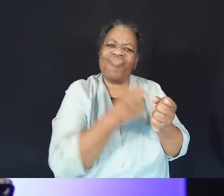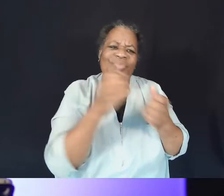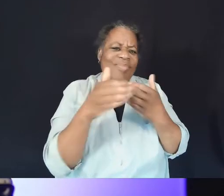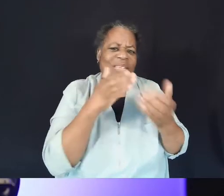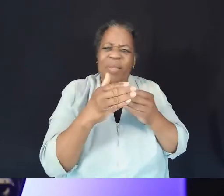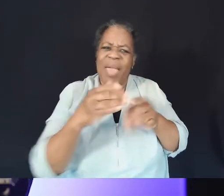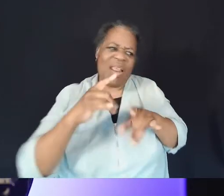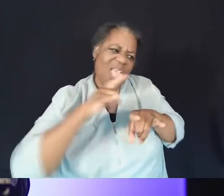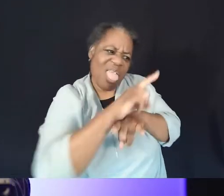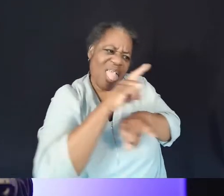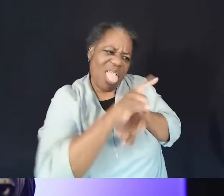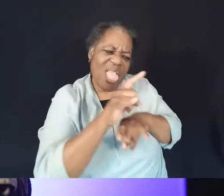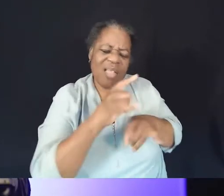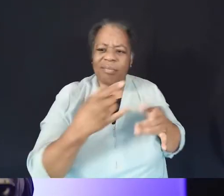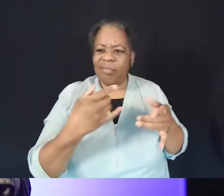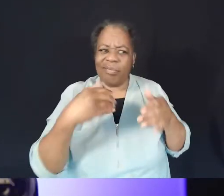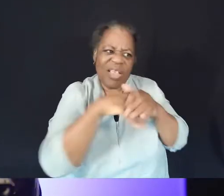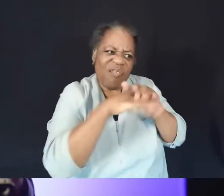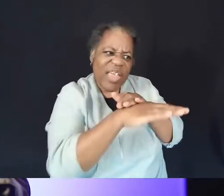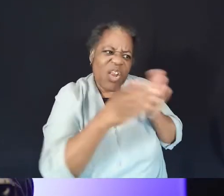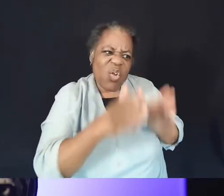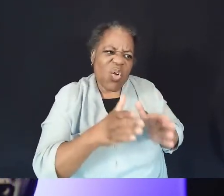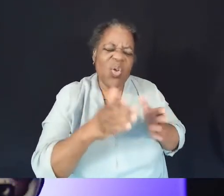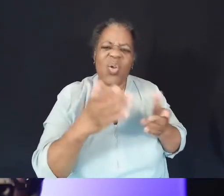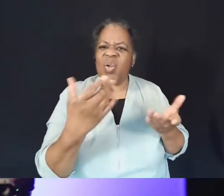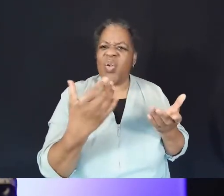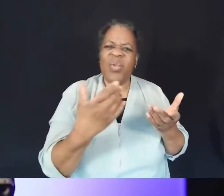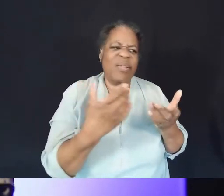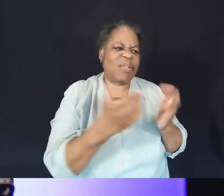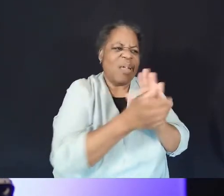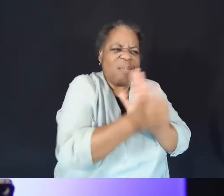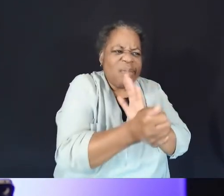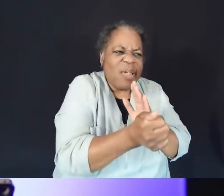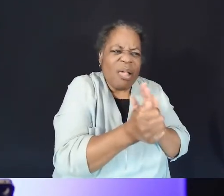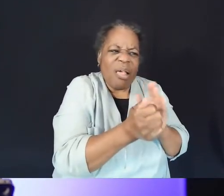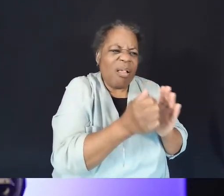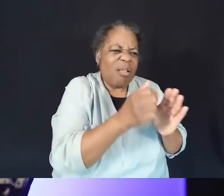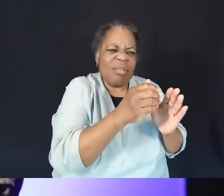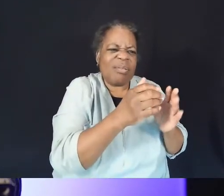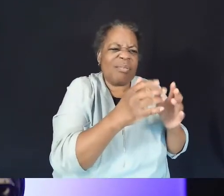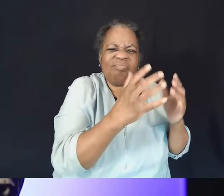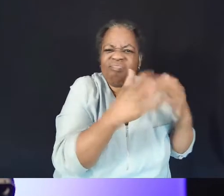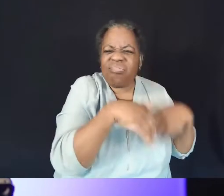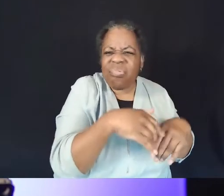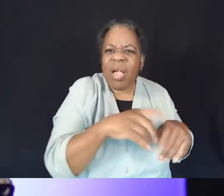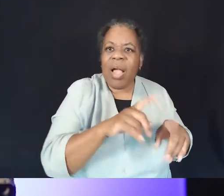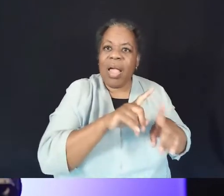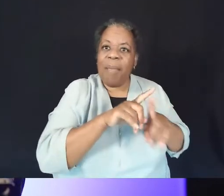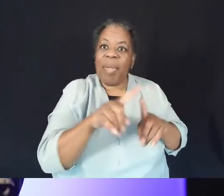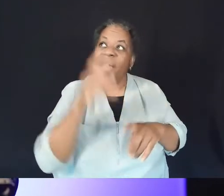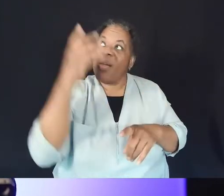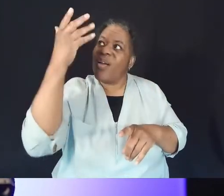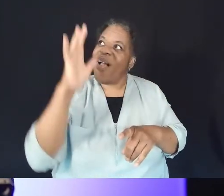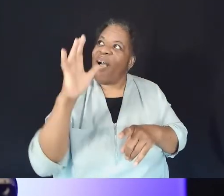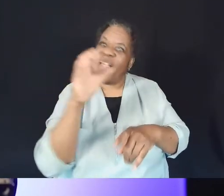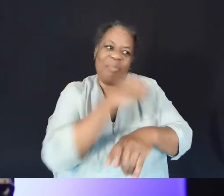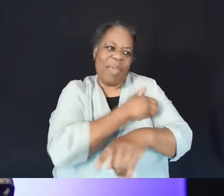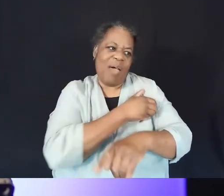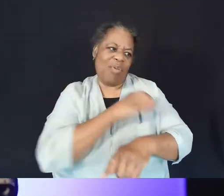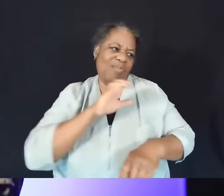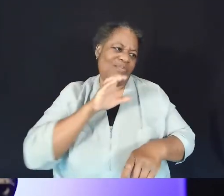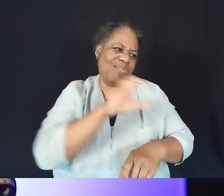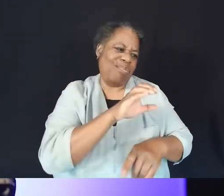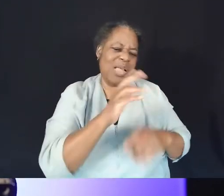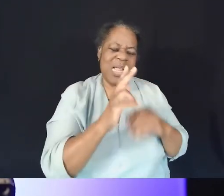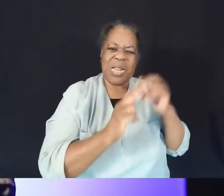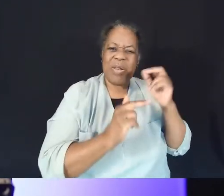invaders, despite their lack of rebuilding skills and whatever else that disadvantaged them, God empowered them to rebuild that wall